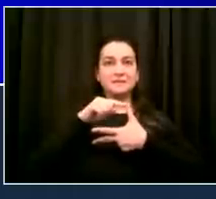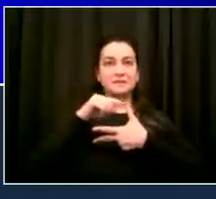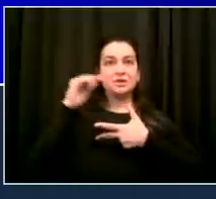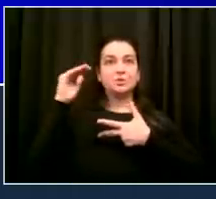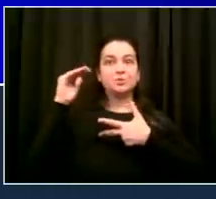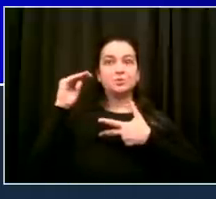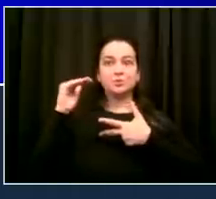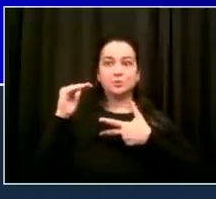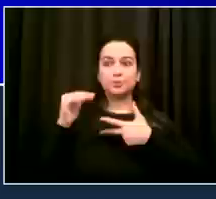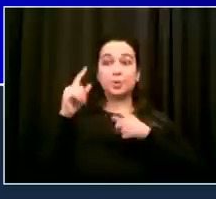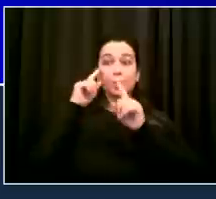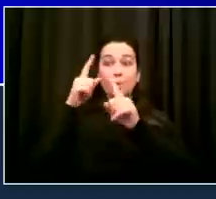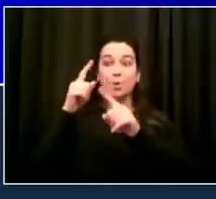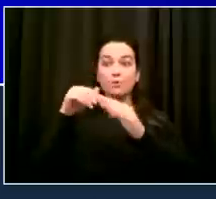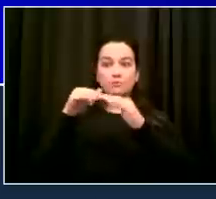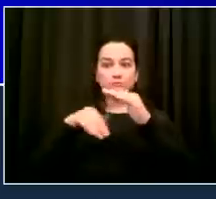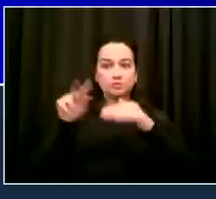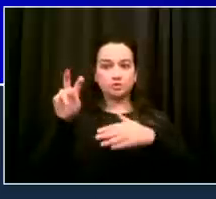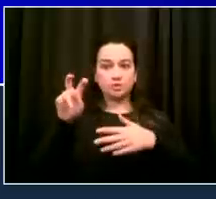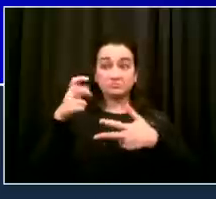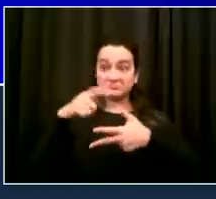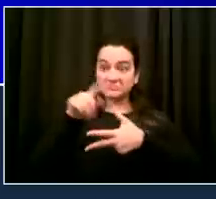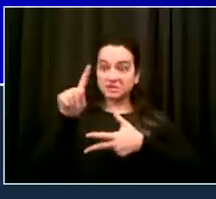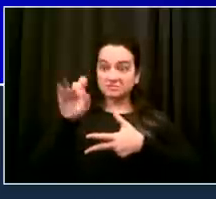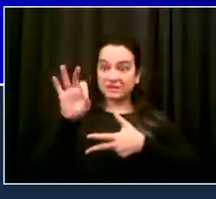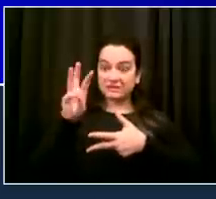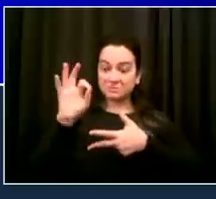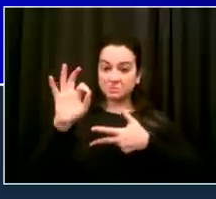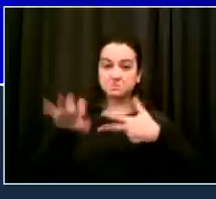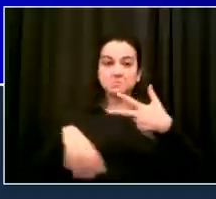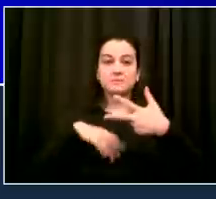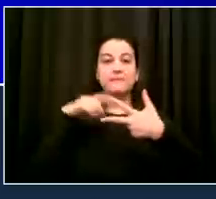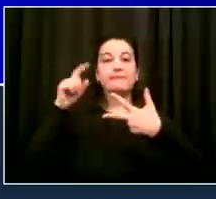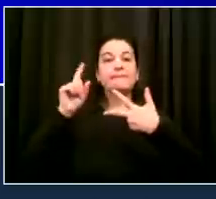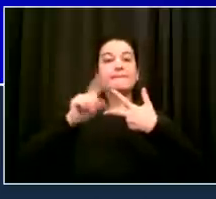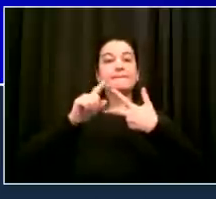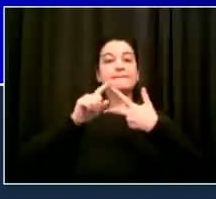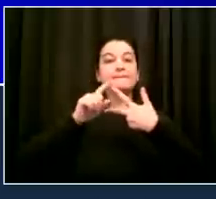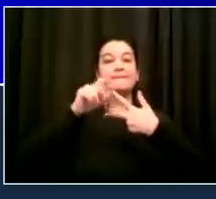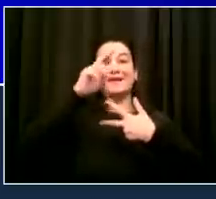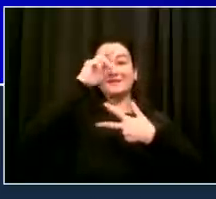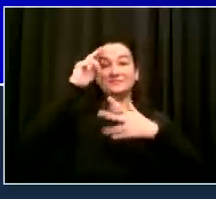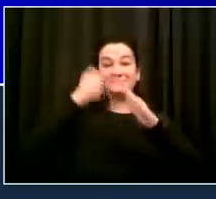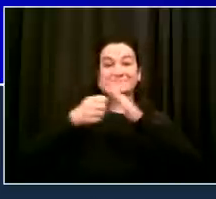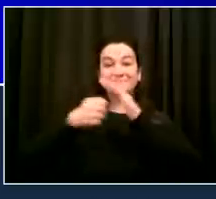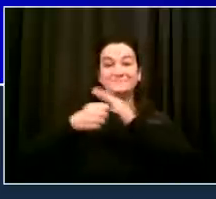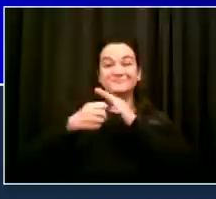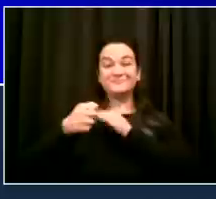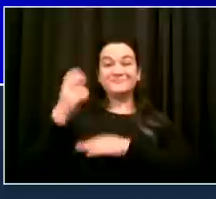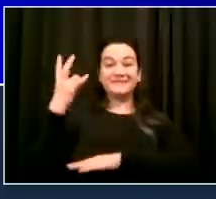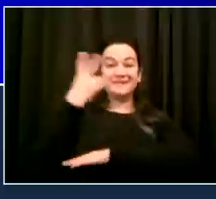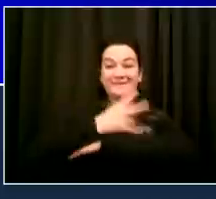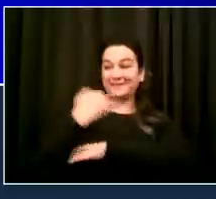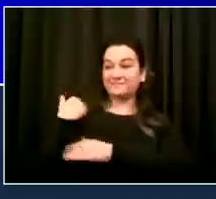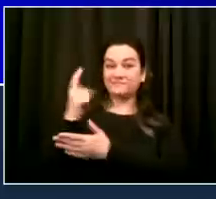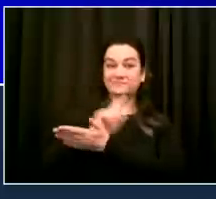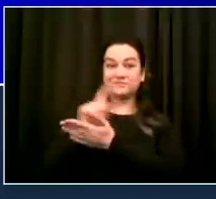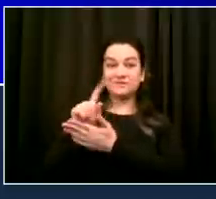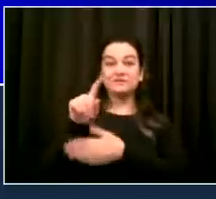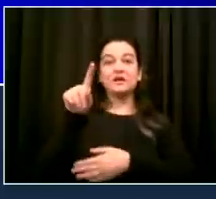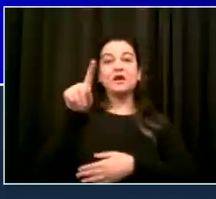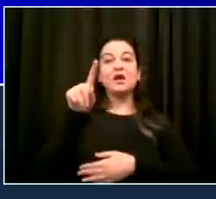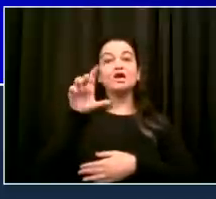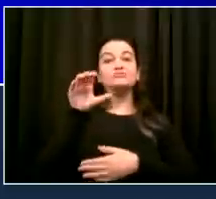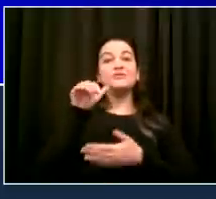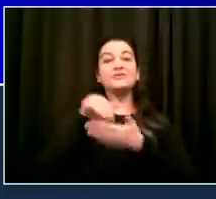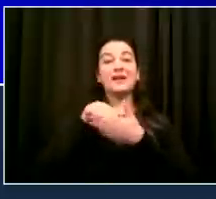too high. And the hospitalization rate, 4.60 per 100,000, obviously too high. Lots of work to do. But as we've talked about